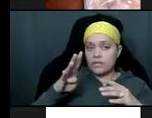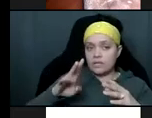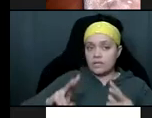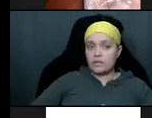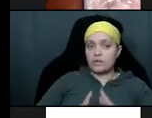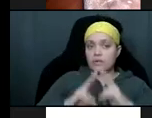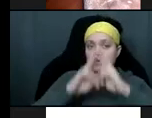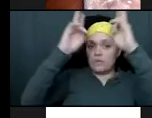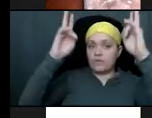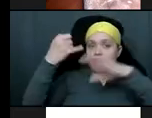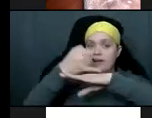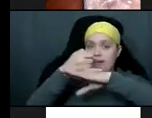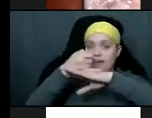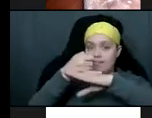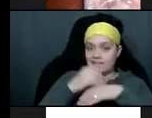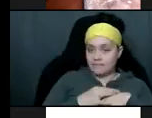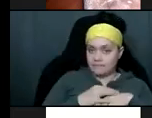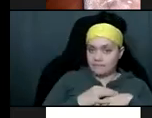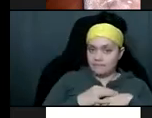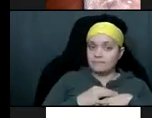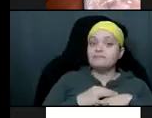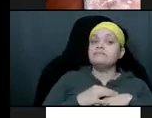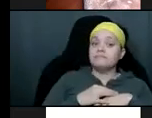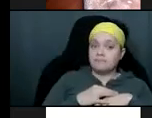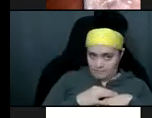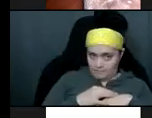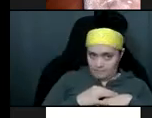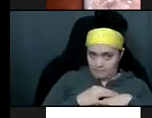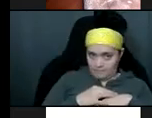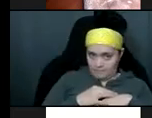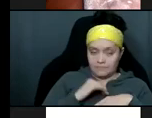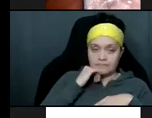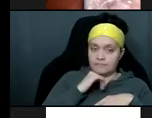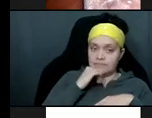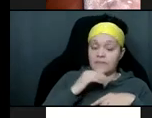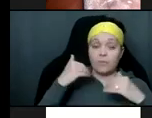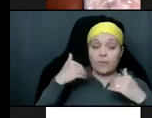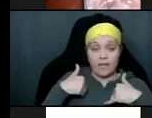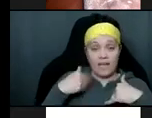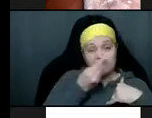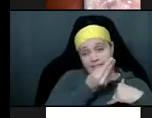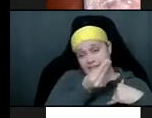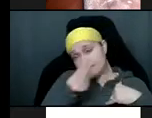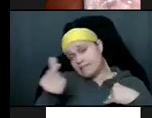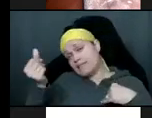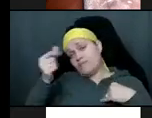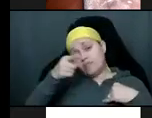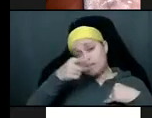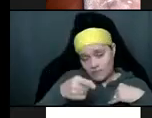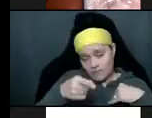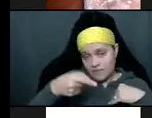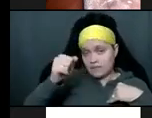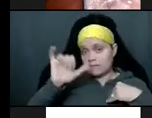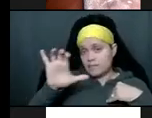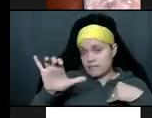volcanic island. Okay, volcanic island. And we have a number of these in the Pacific